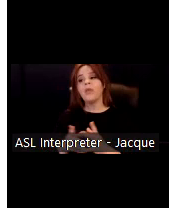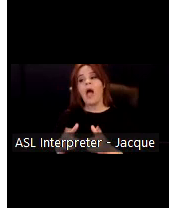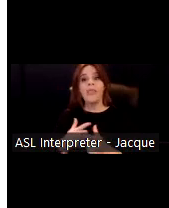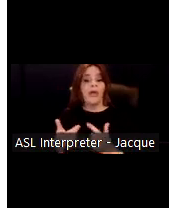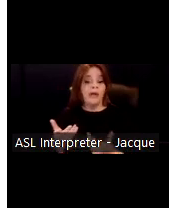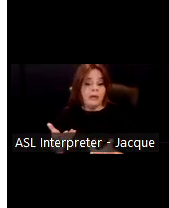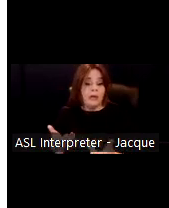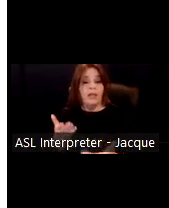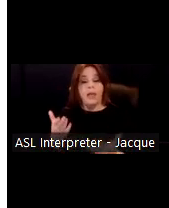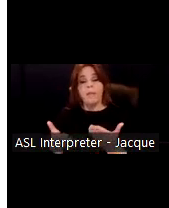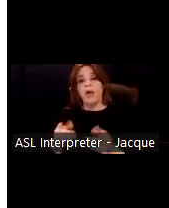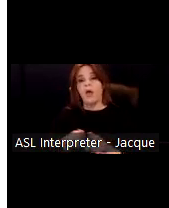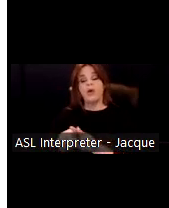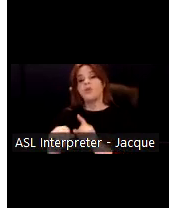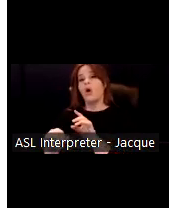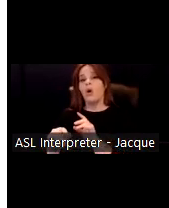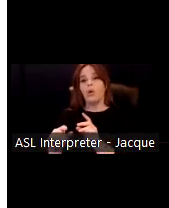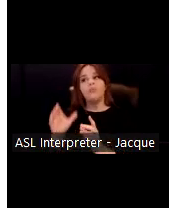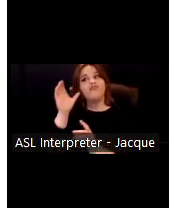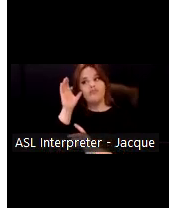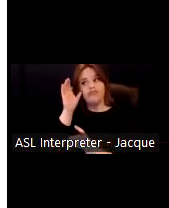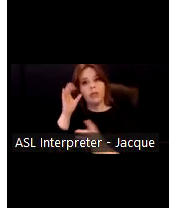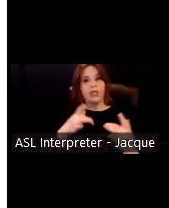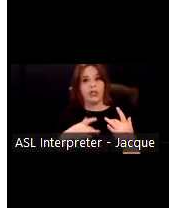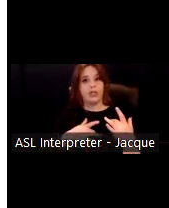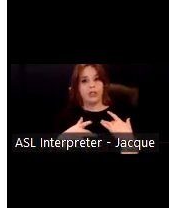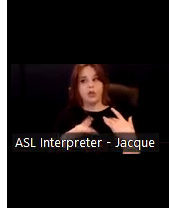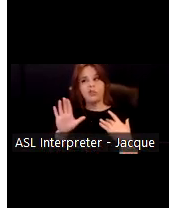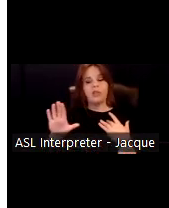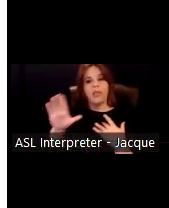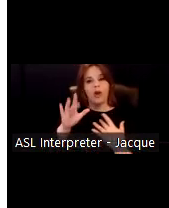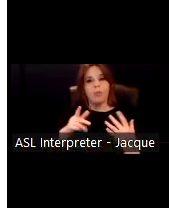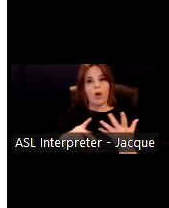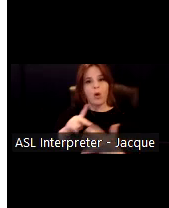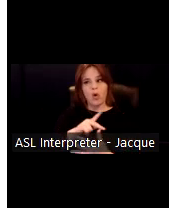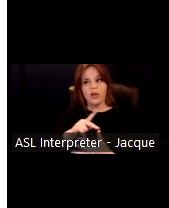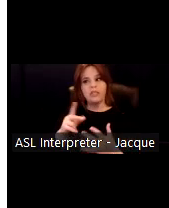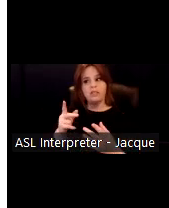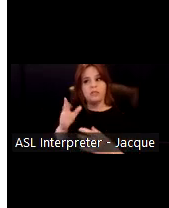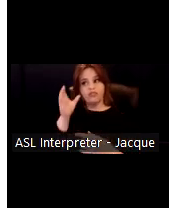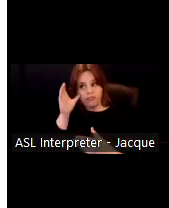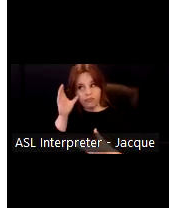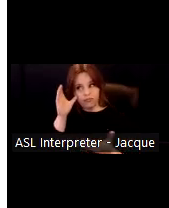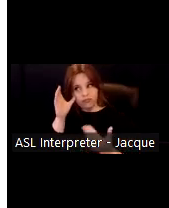also identify the family's concerns, priorities, and find out if there is a diagnosis.